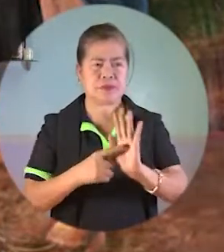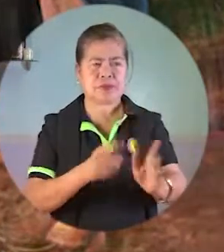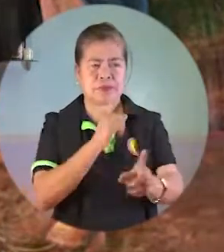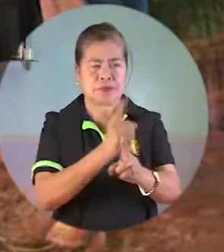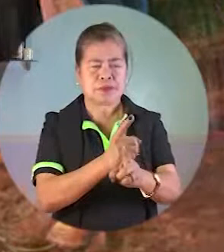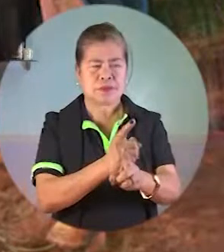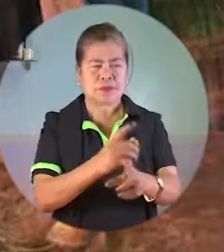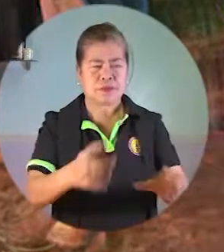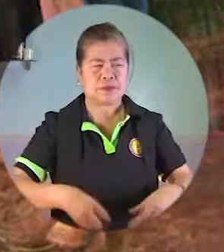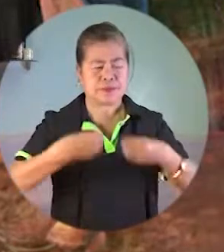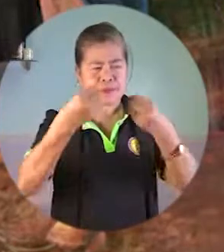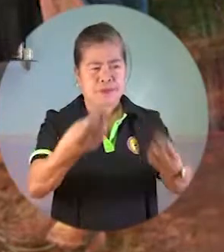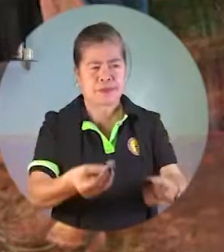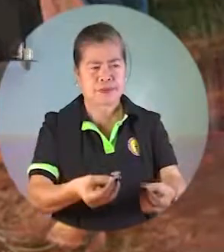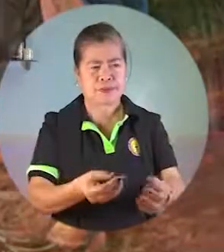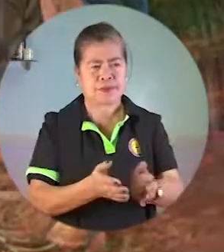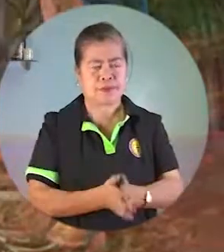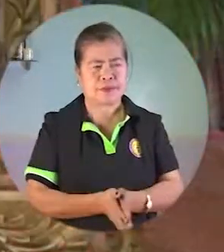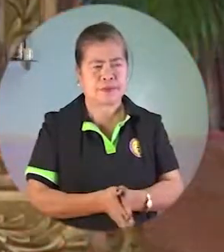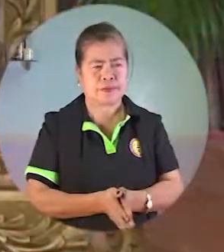This should give us a boast.